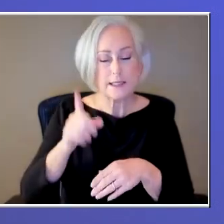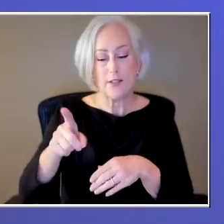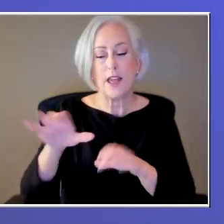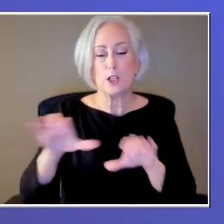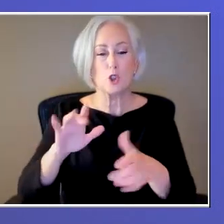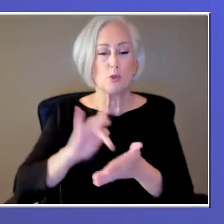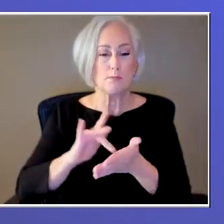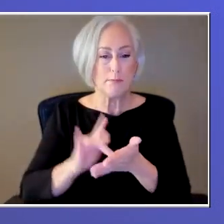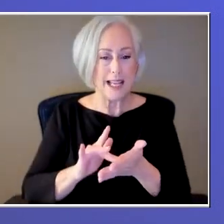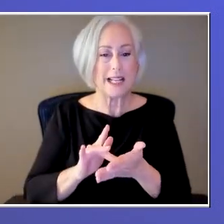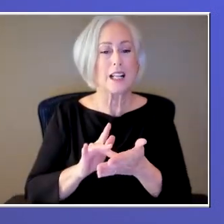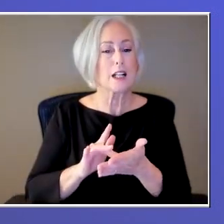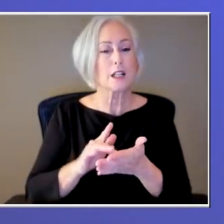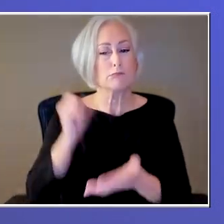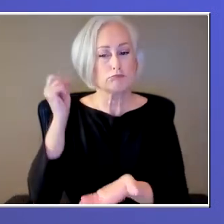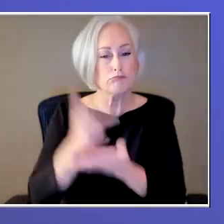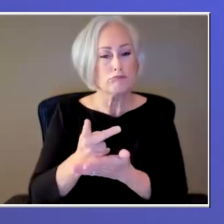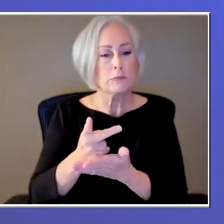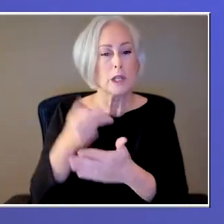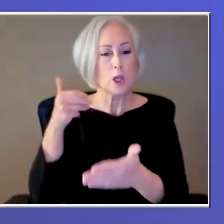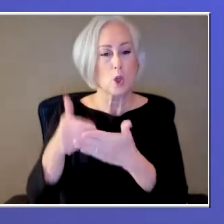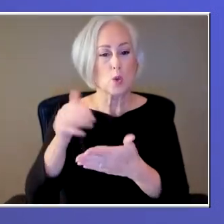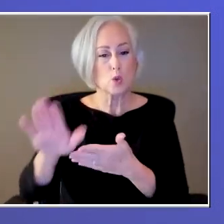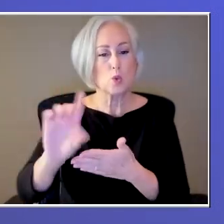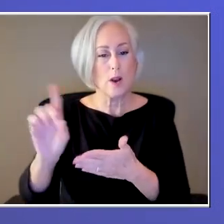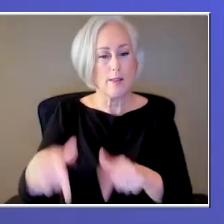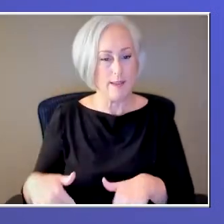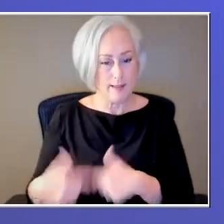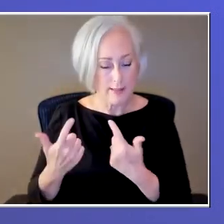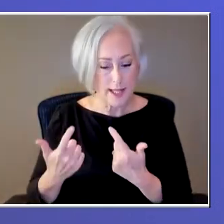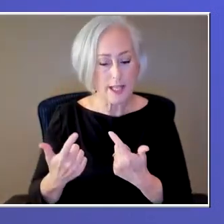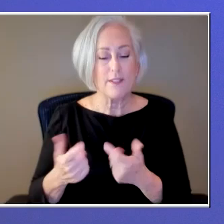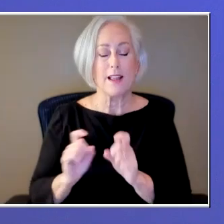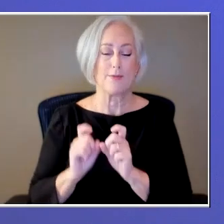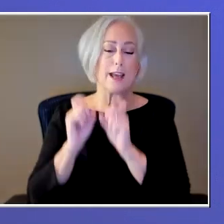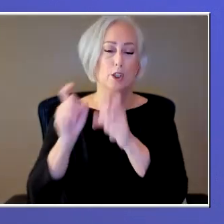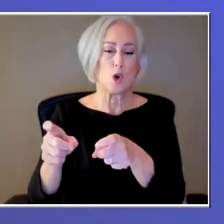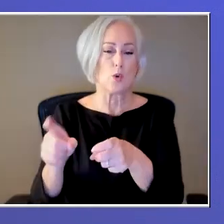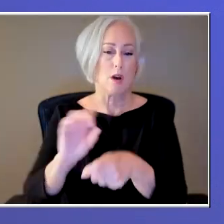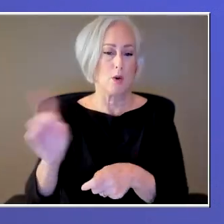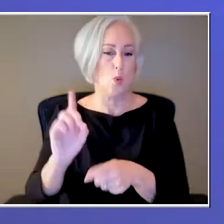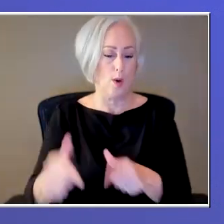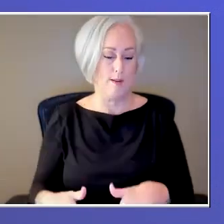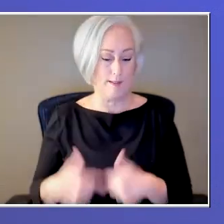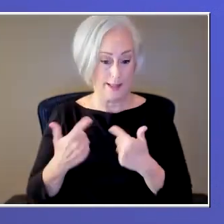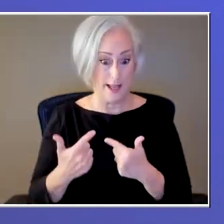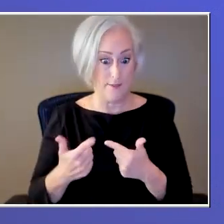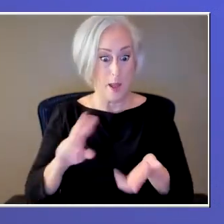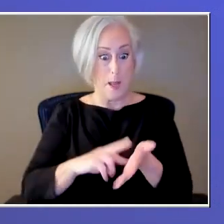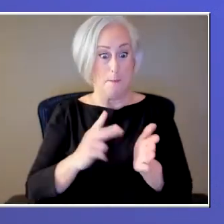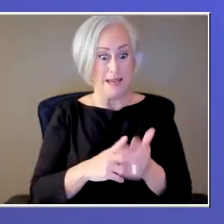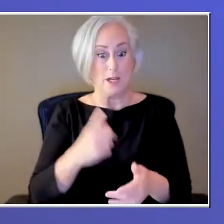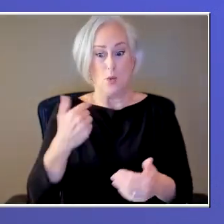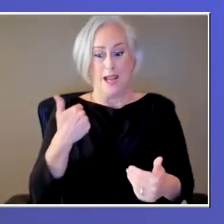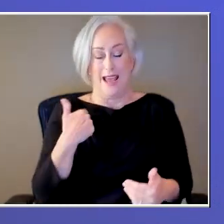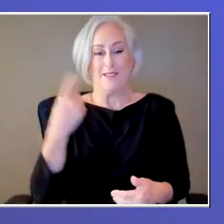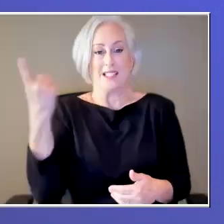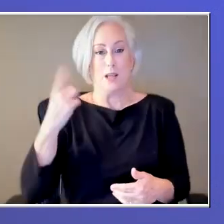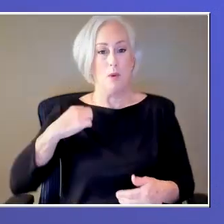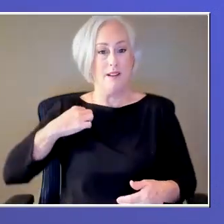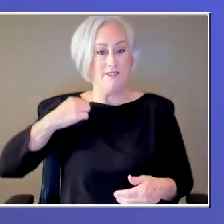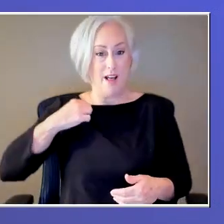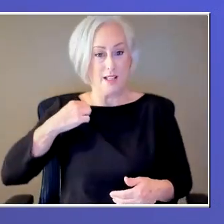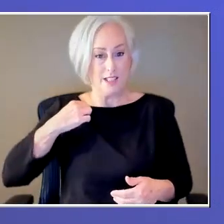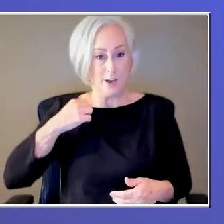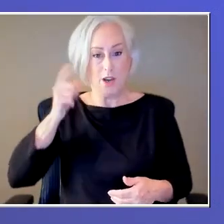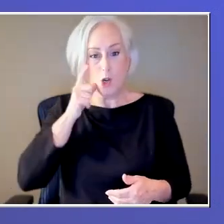their donation close to home as well. So in the end, we've got a volunteer courier who will travel alongside those collected